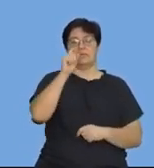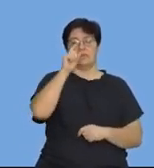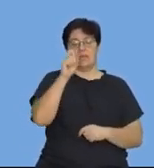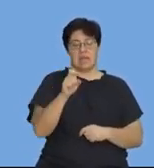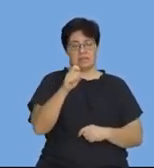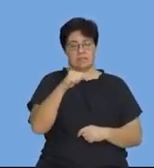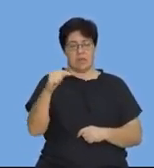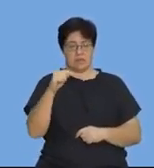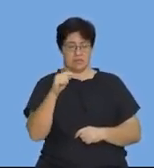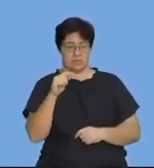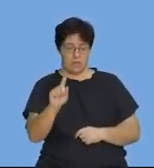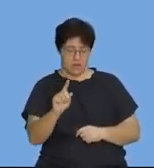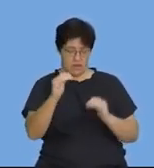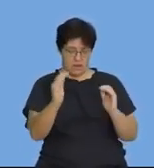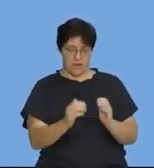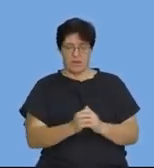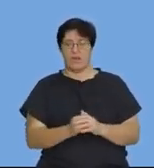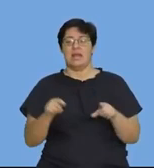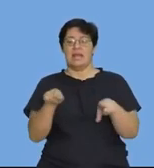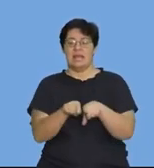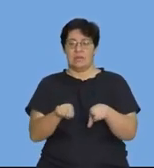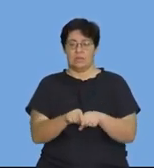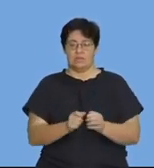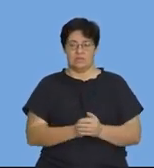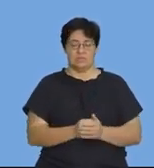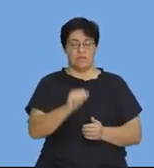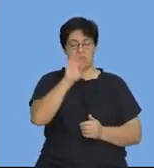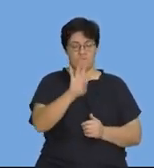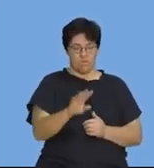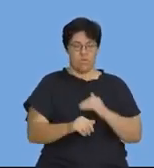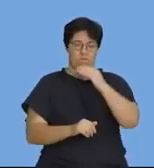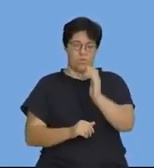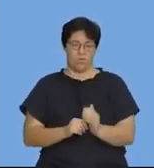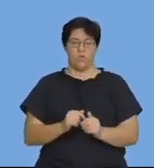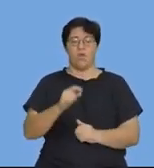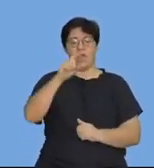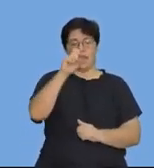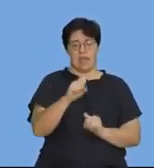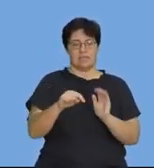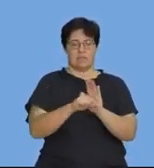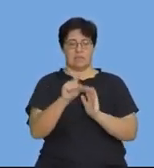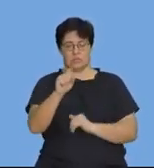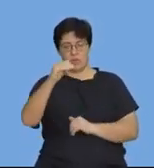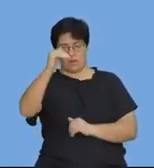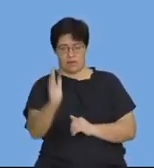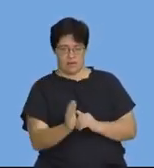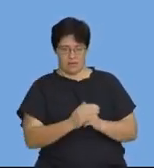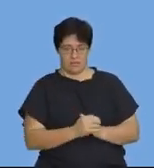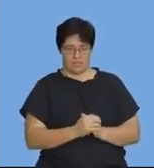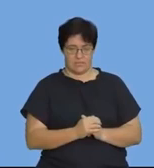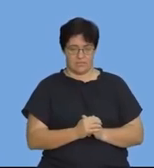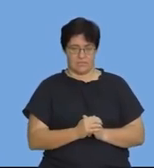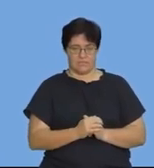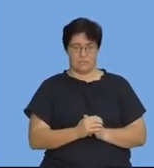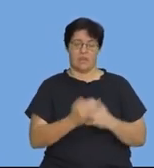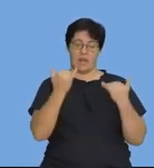x minus 1 equal to 4 multiplied by x minus 1. Then